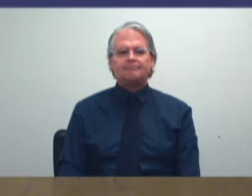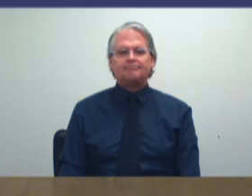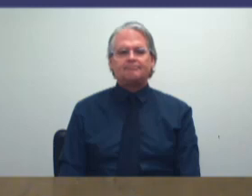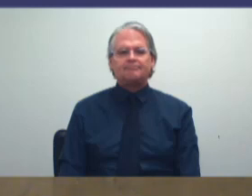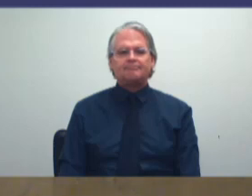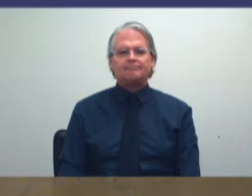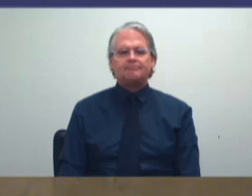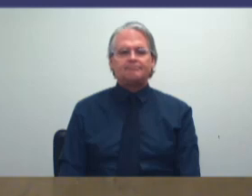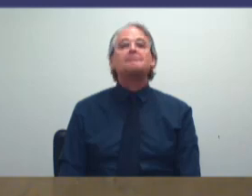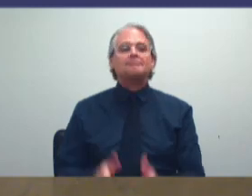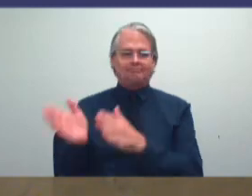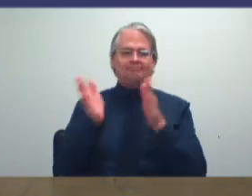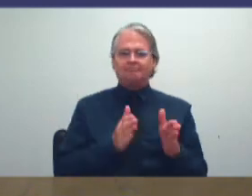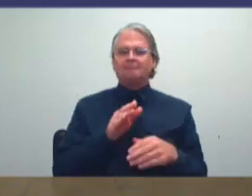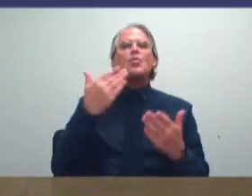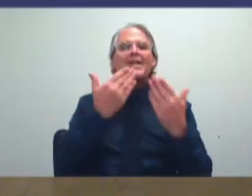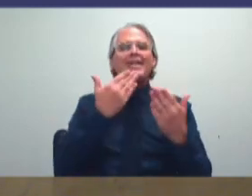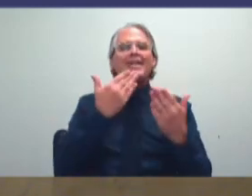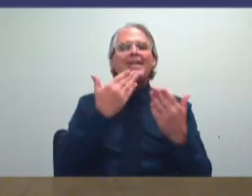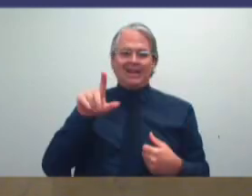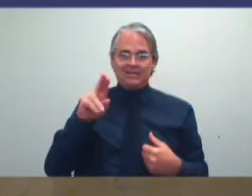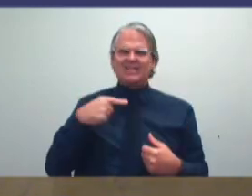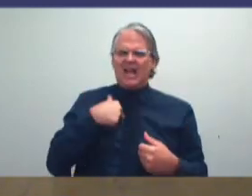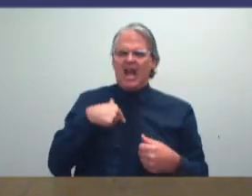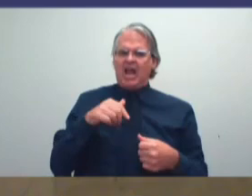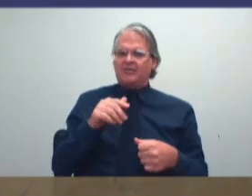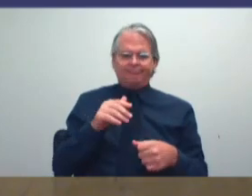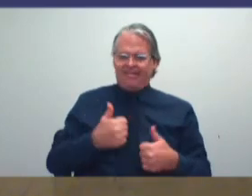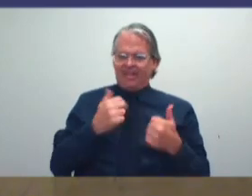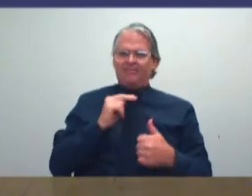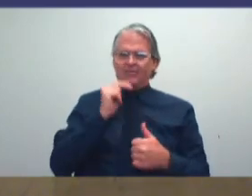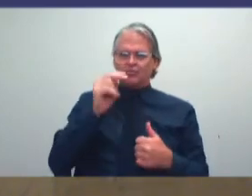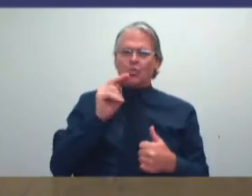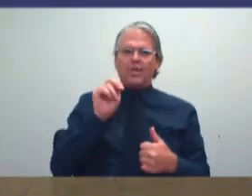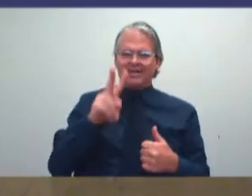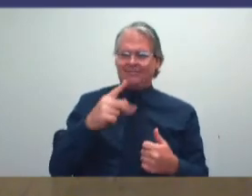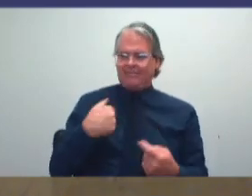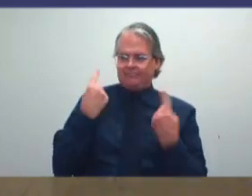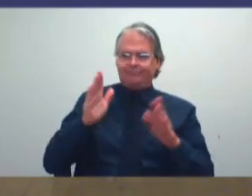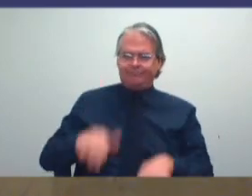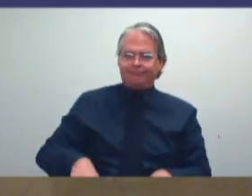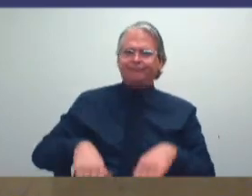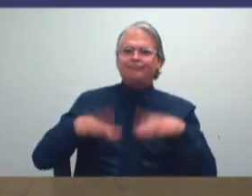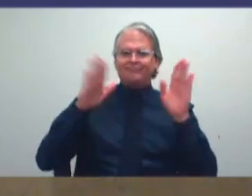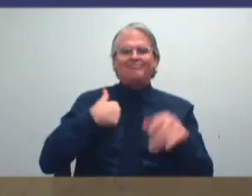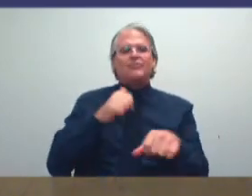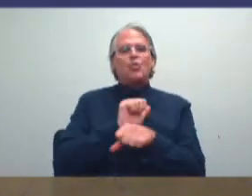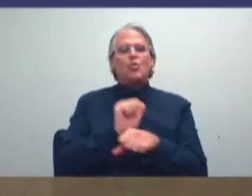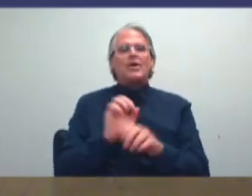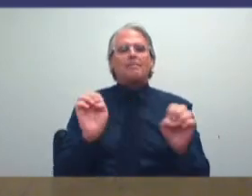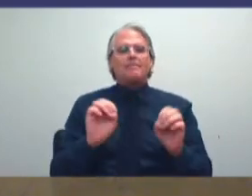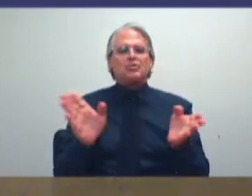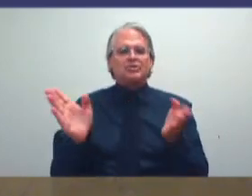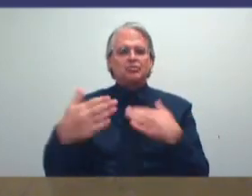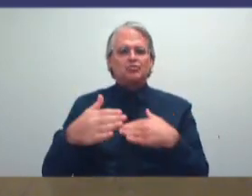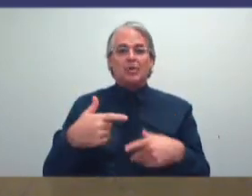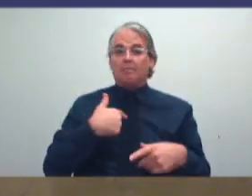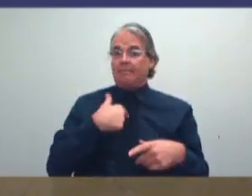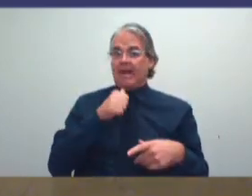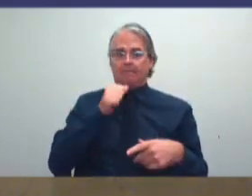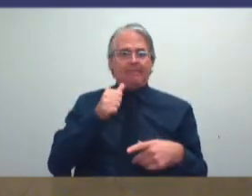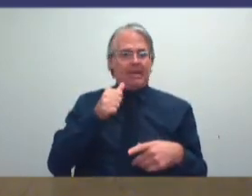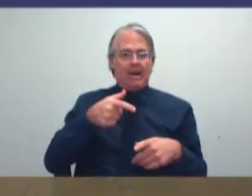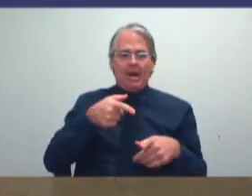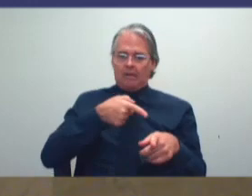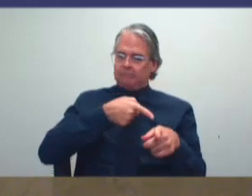concerned citizen, and a born and bred Northern Nevadan. I am not an epidemiologist or a public health expert, but I do